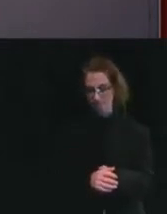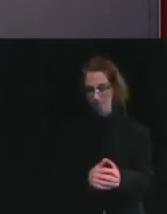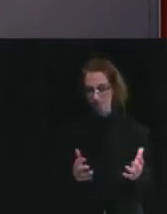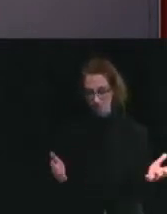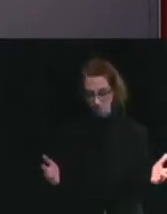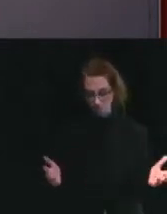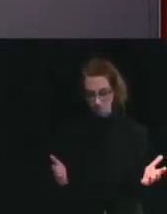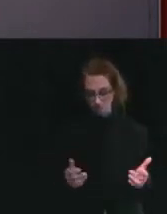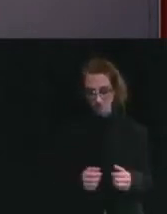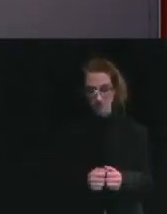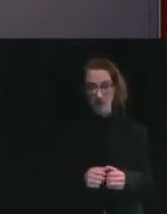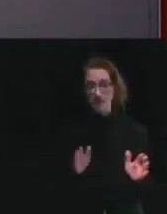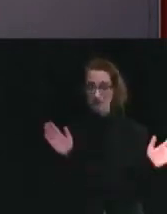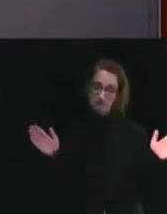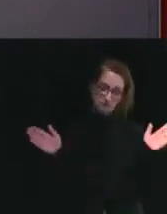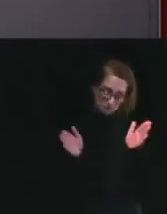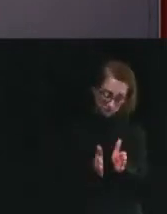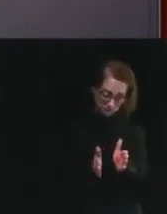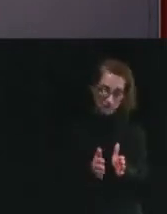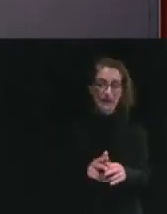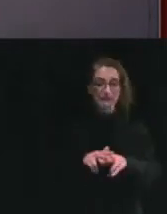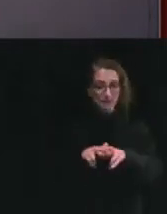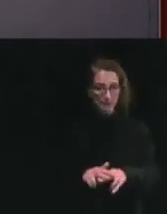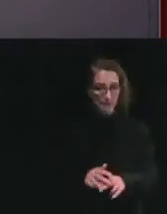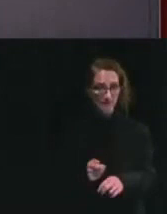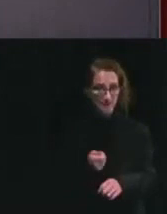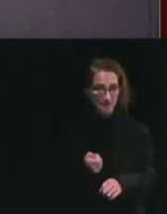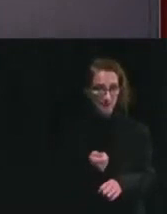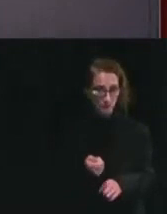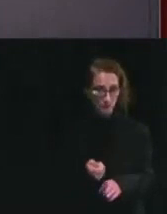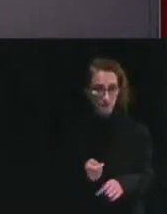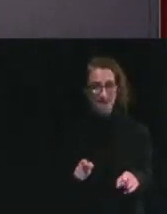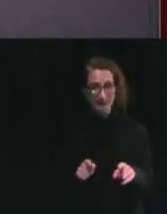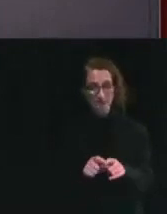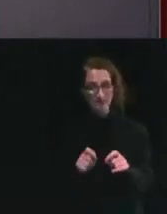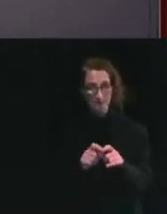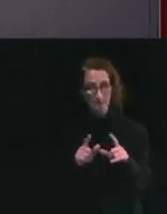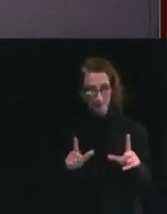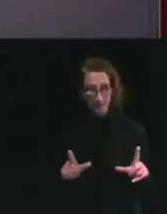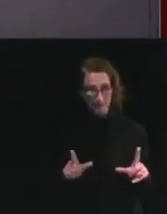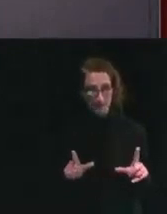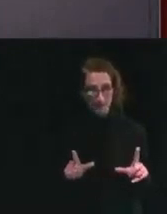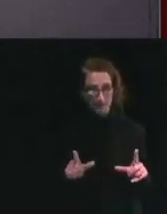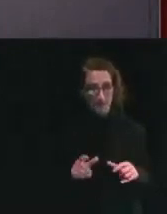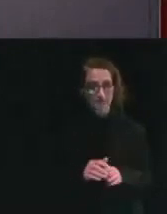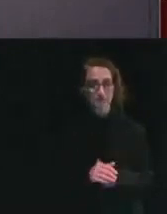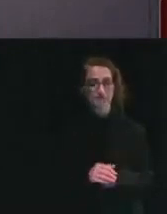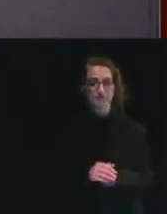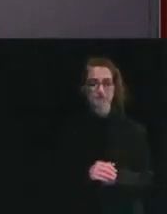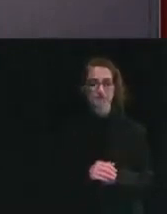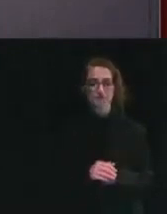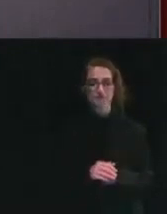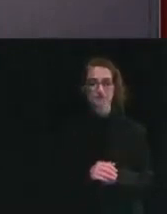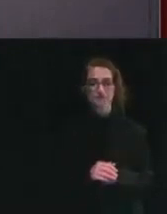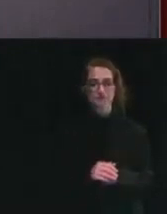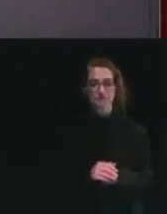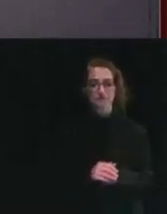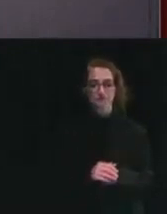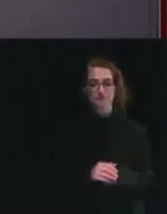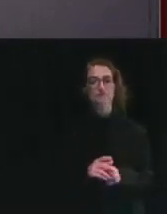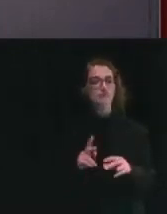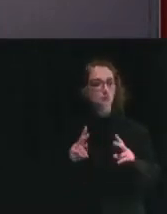if we just look at retirement insurance, and see the same image, the colors are the